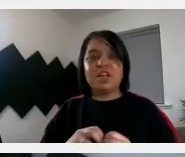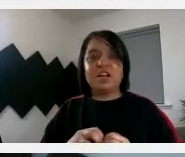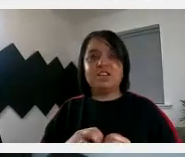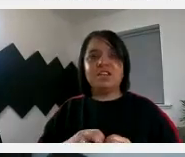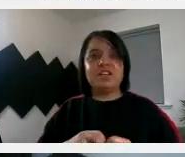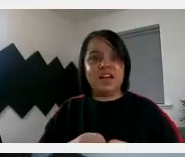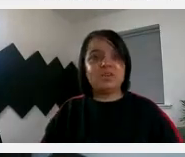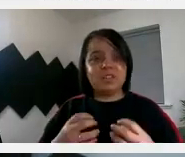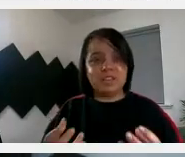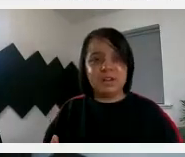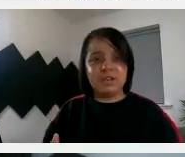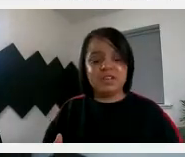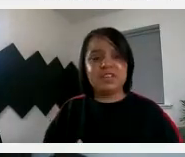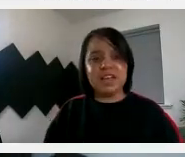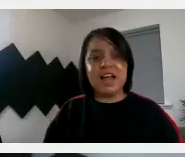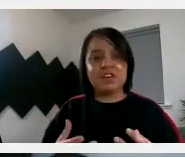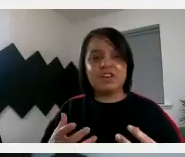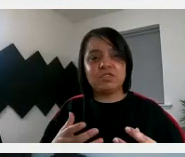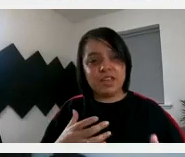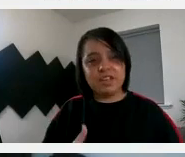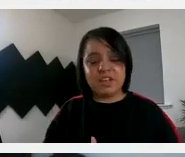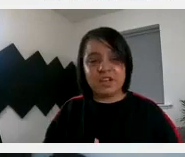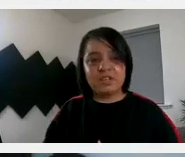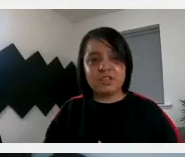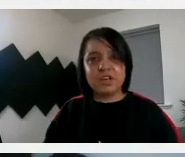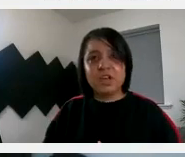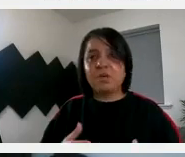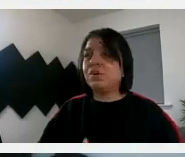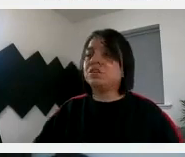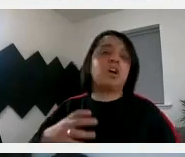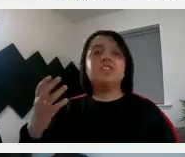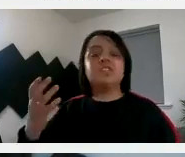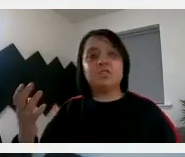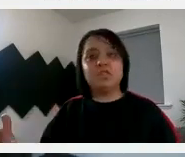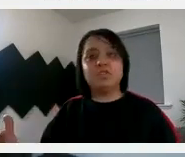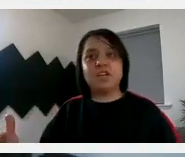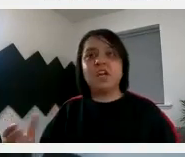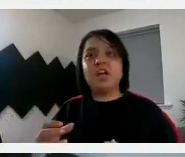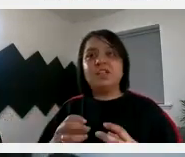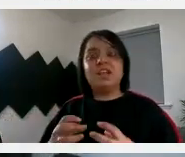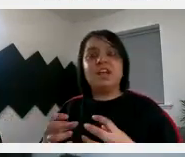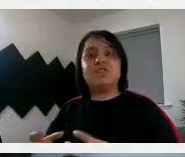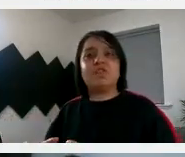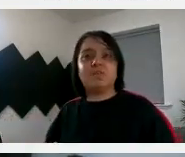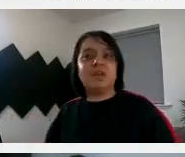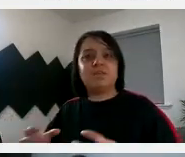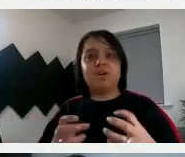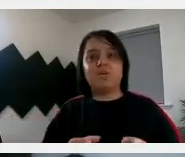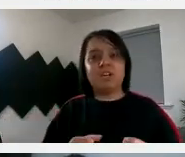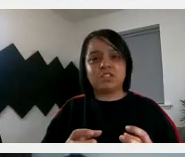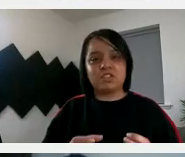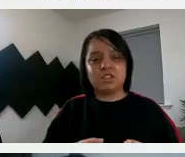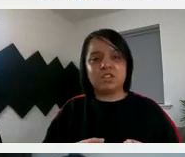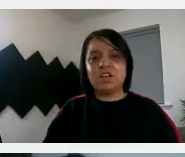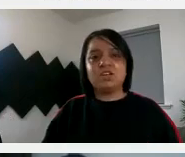not actually counted as a language, it's an add-on to the English language. But because Scotland's its own country, they have kept their own